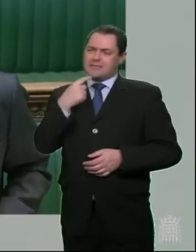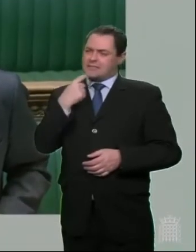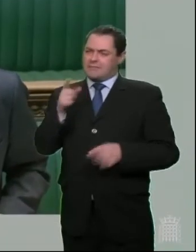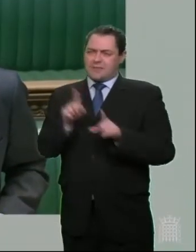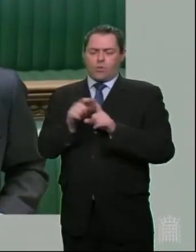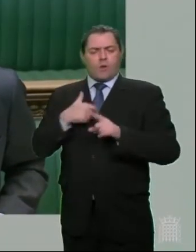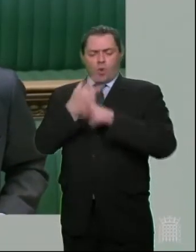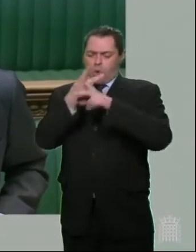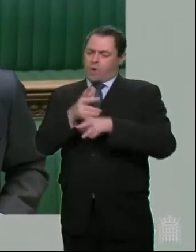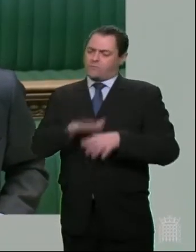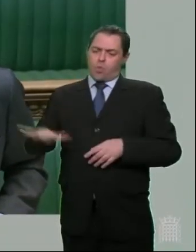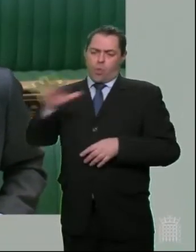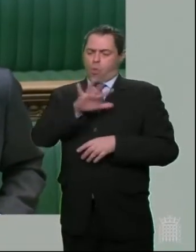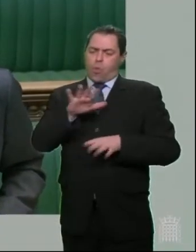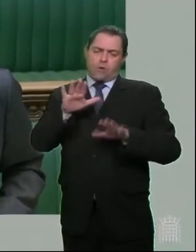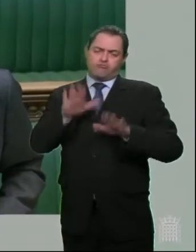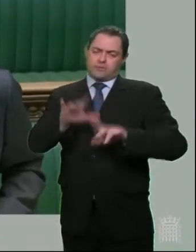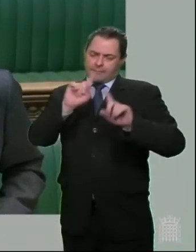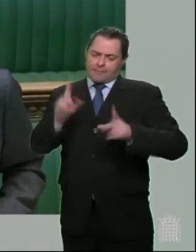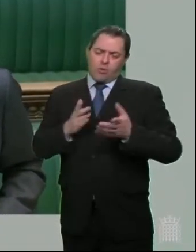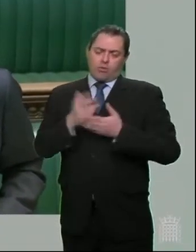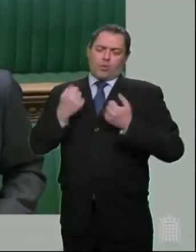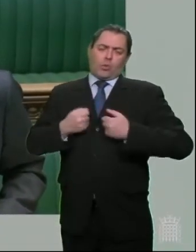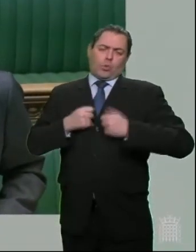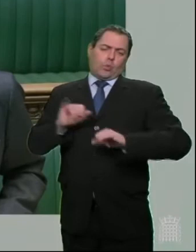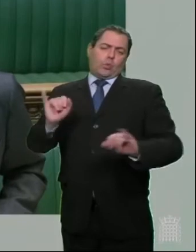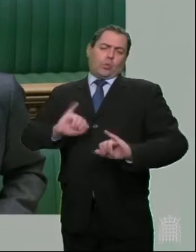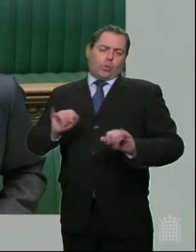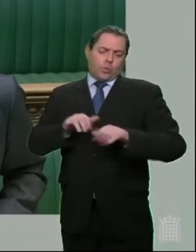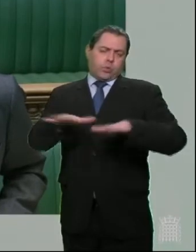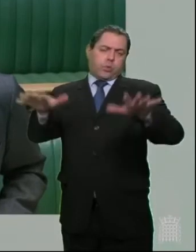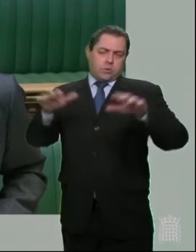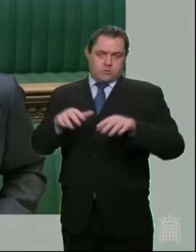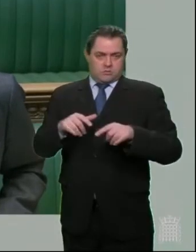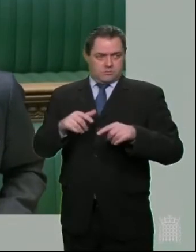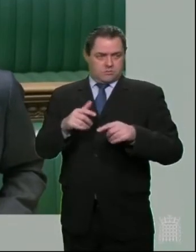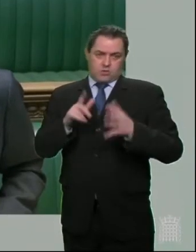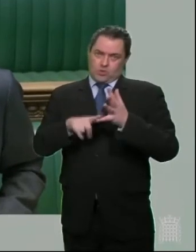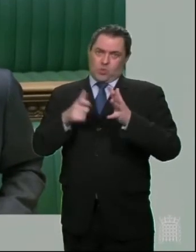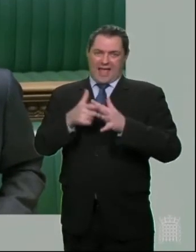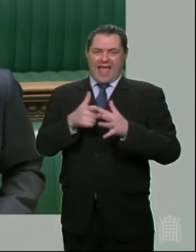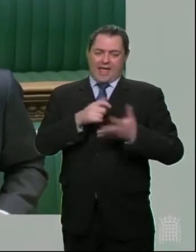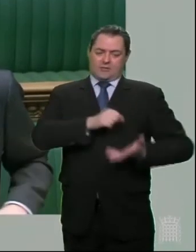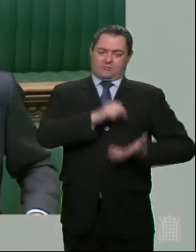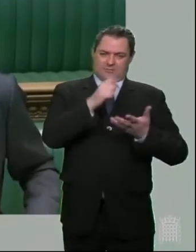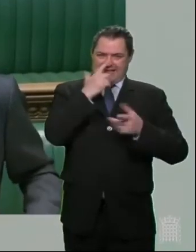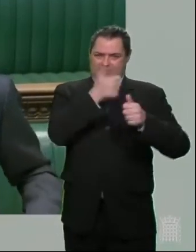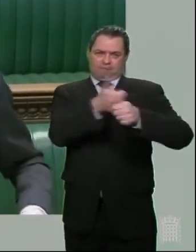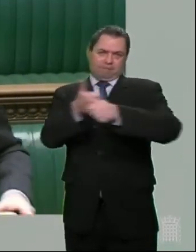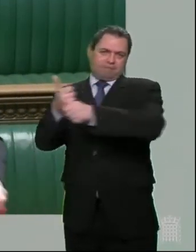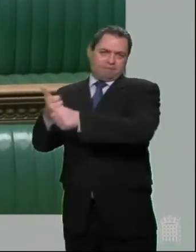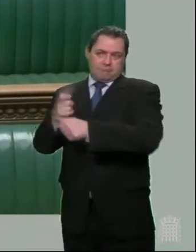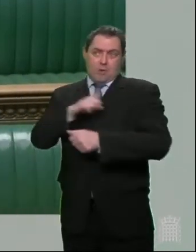after the people of this country throughout this pandemic, and it's a feature of the strength of the UK Treasury that we can continue to do